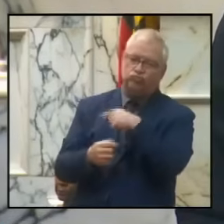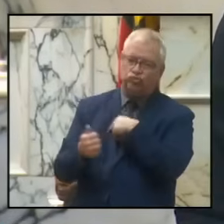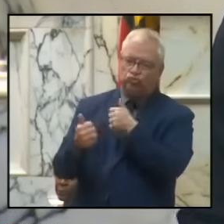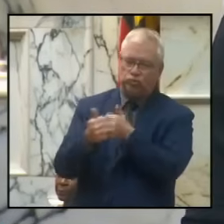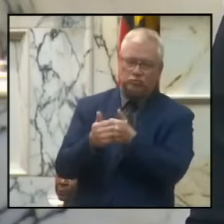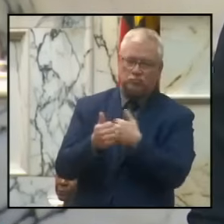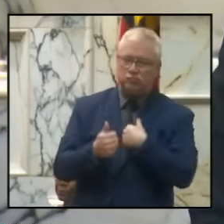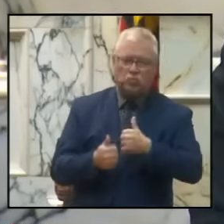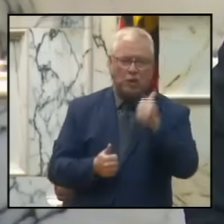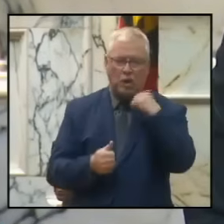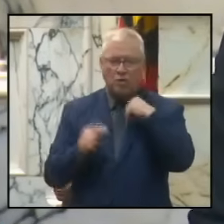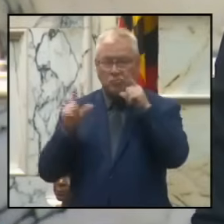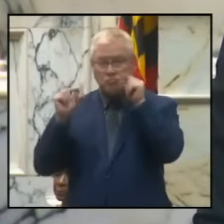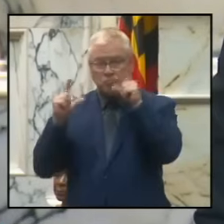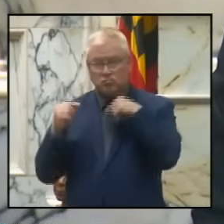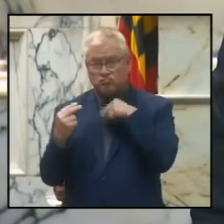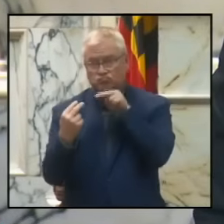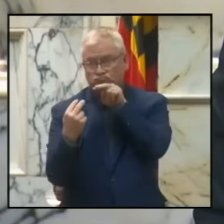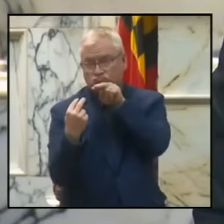will.